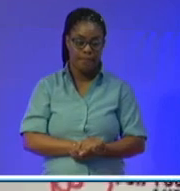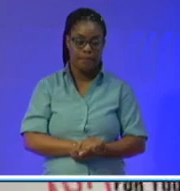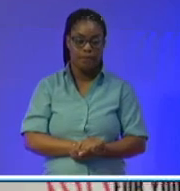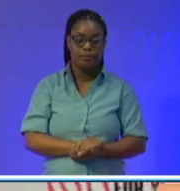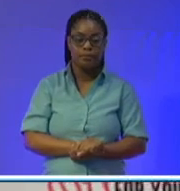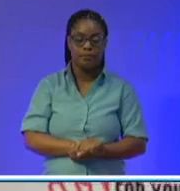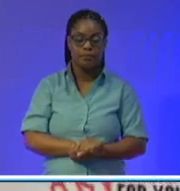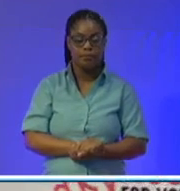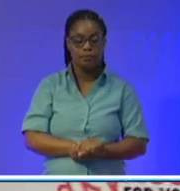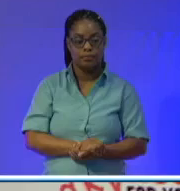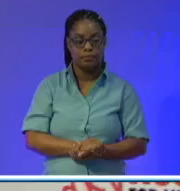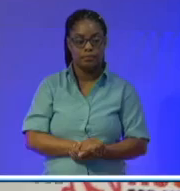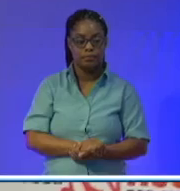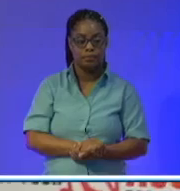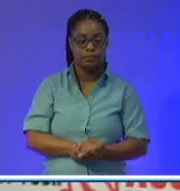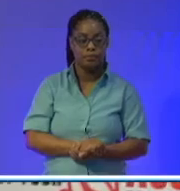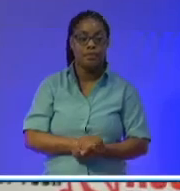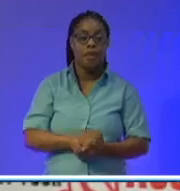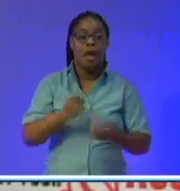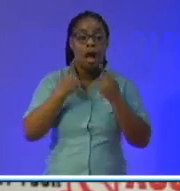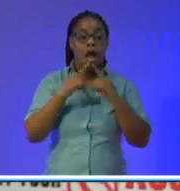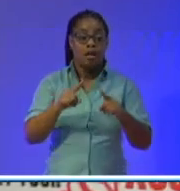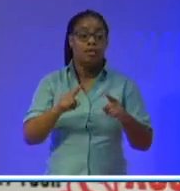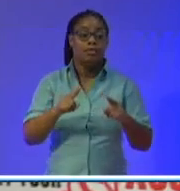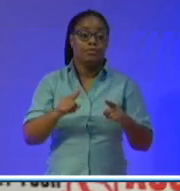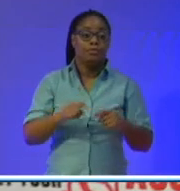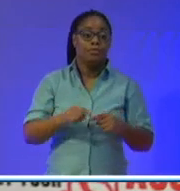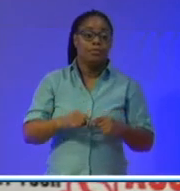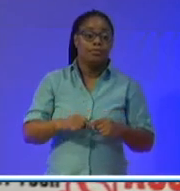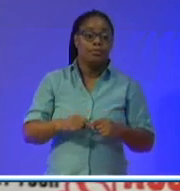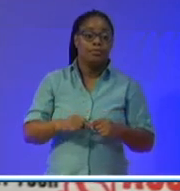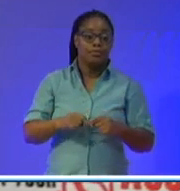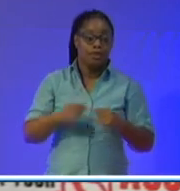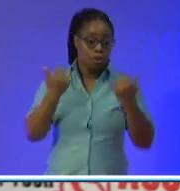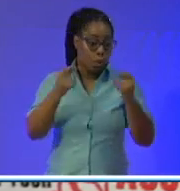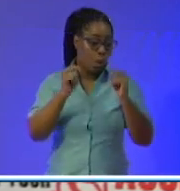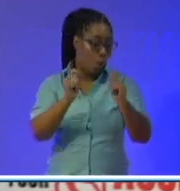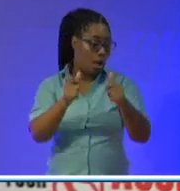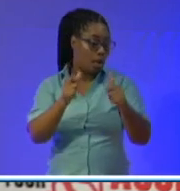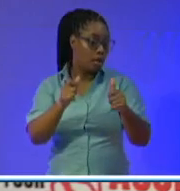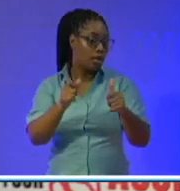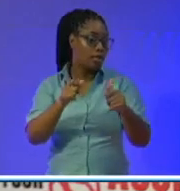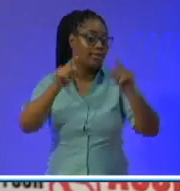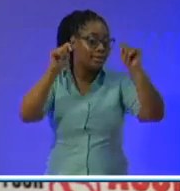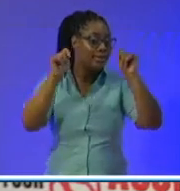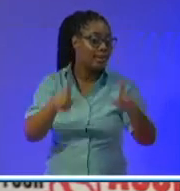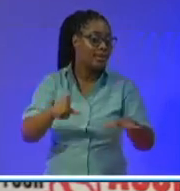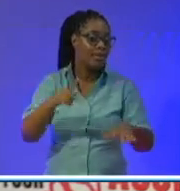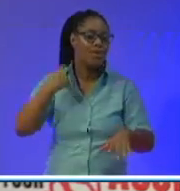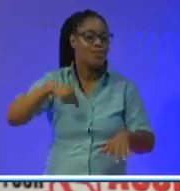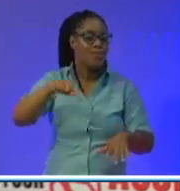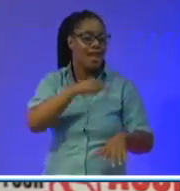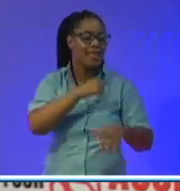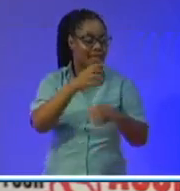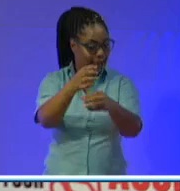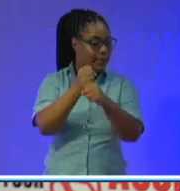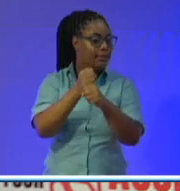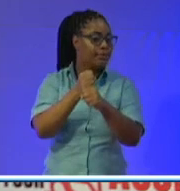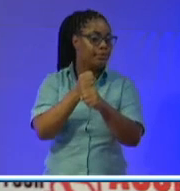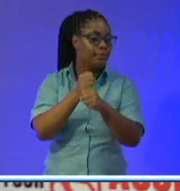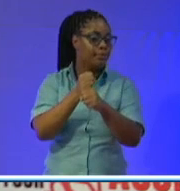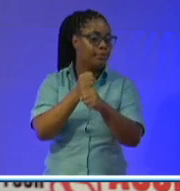Thank you. So the antigen tests that we get in the public sector, which we provide free of charge,